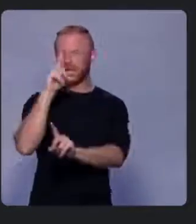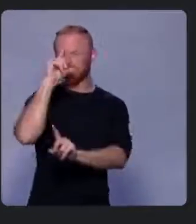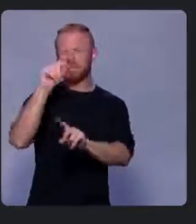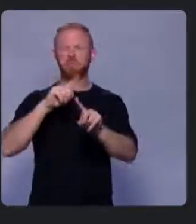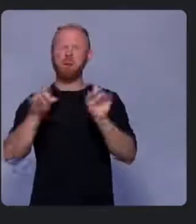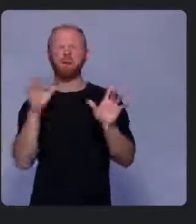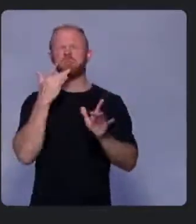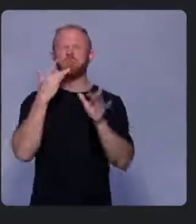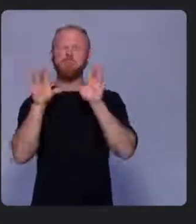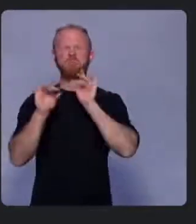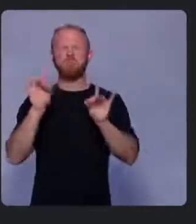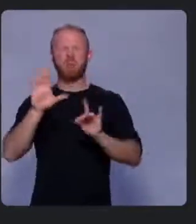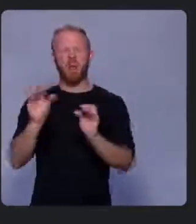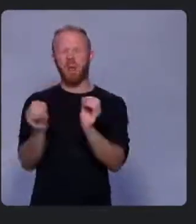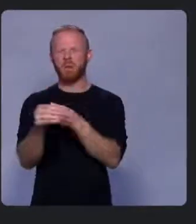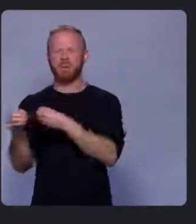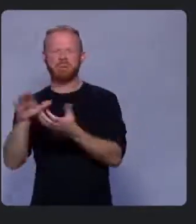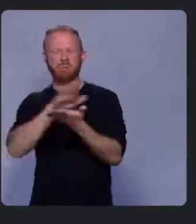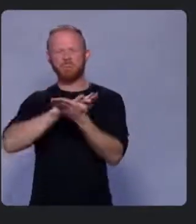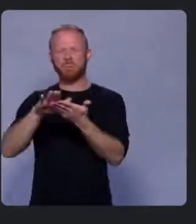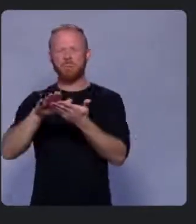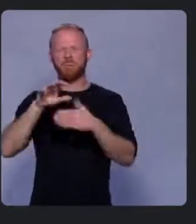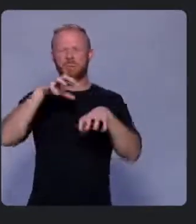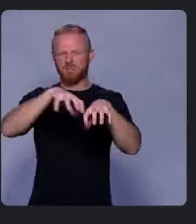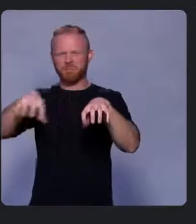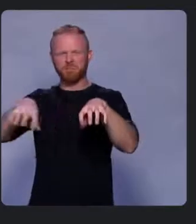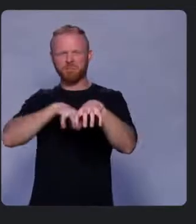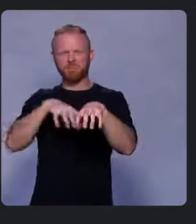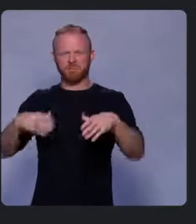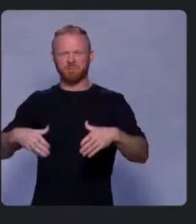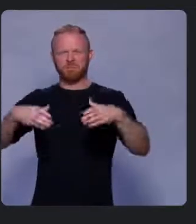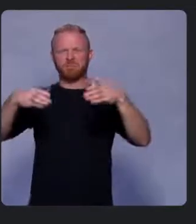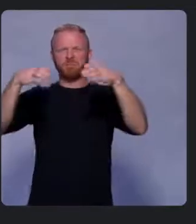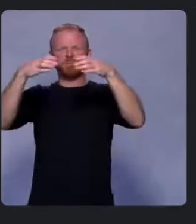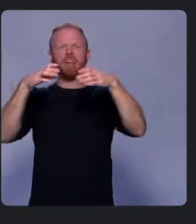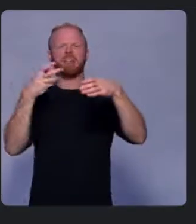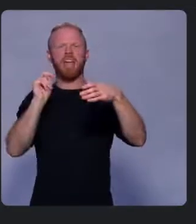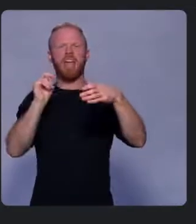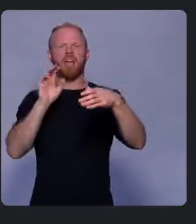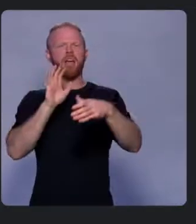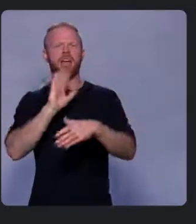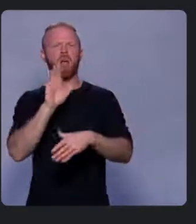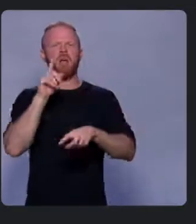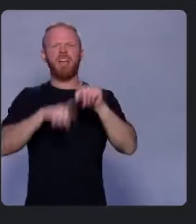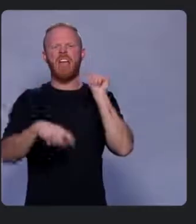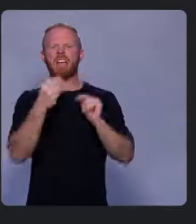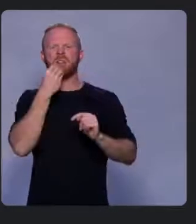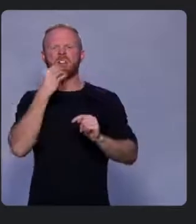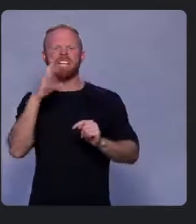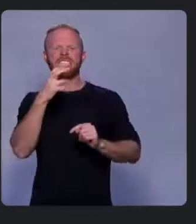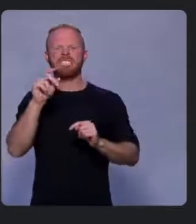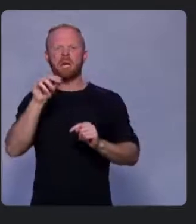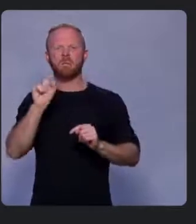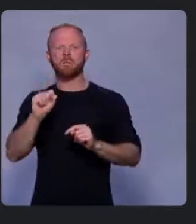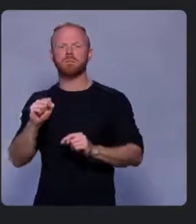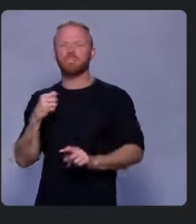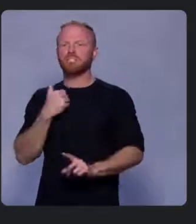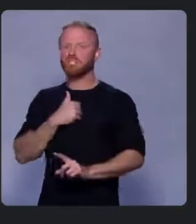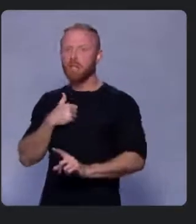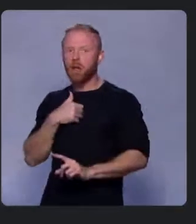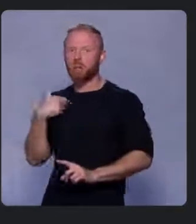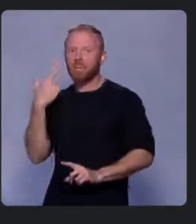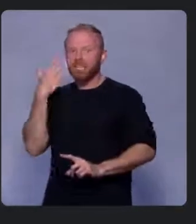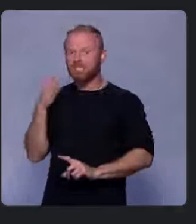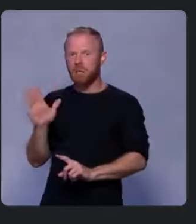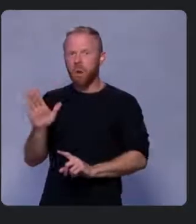their work environment, so you got to put them in a lamp, right? But even then, they're like, no, I don't want anybody eating any Cheetos around me. And they're like, I'm sorry, okay, I didn't know, right? So